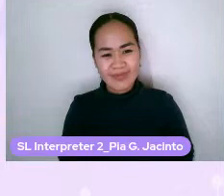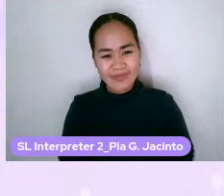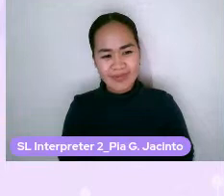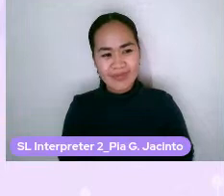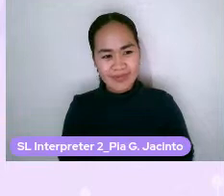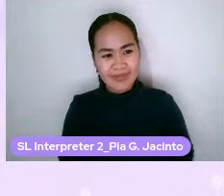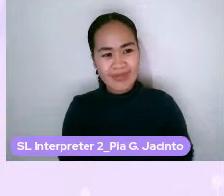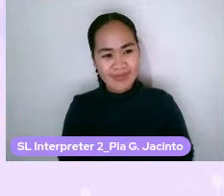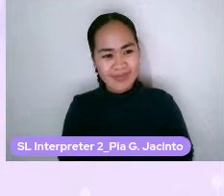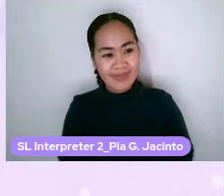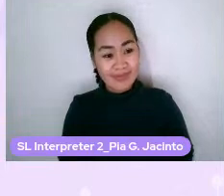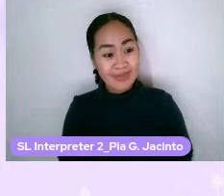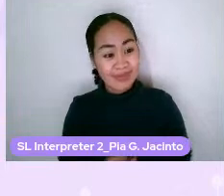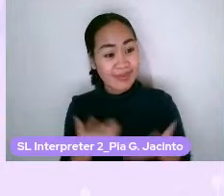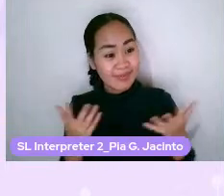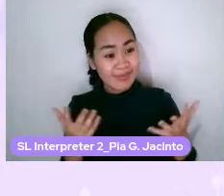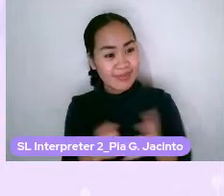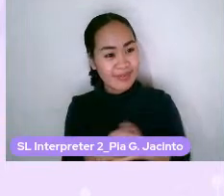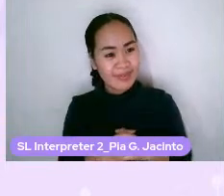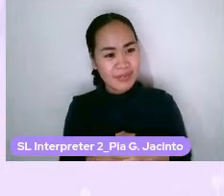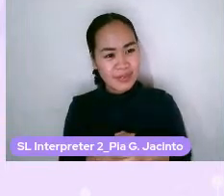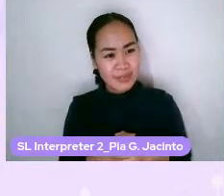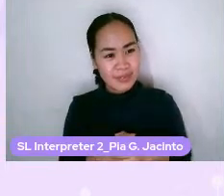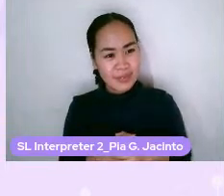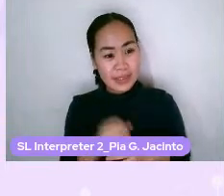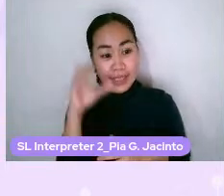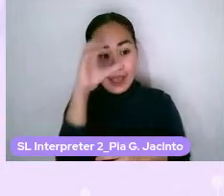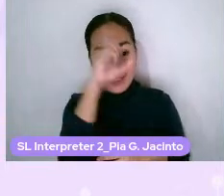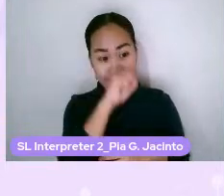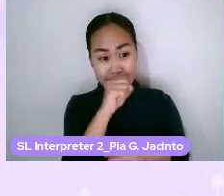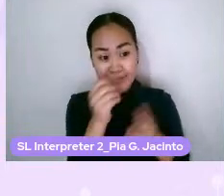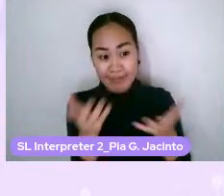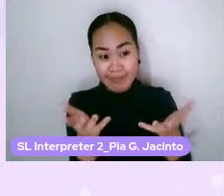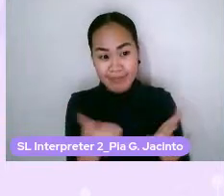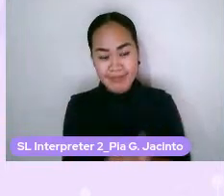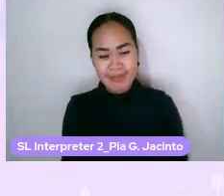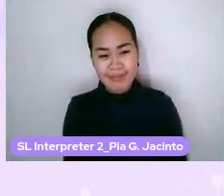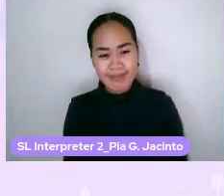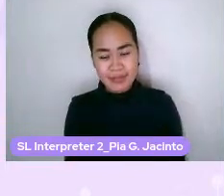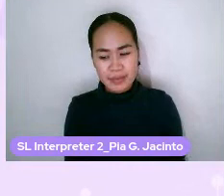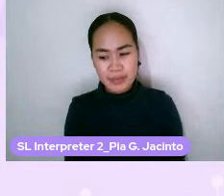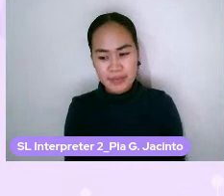Mm-hmm. Sige po, hula lang tayo.